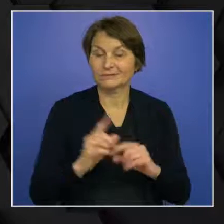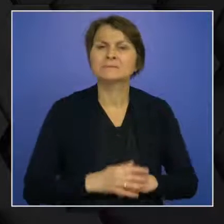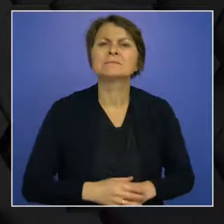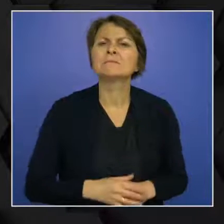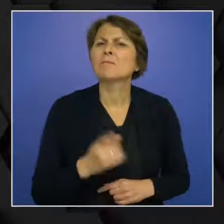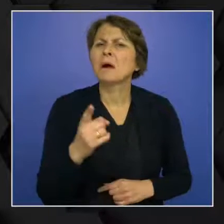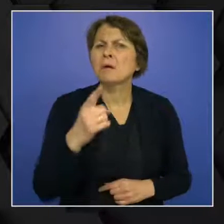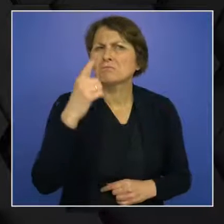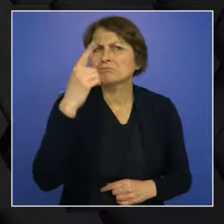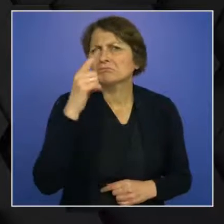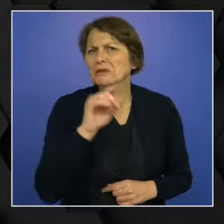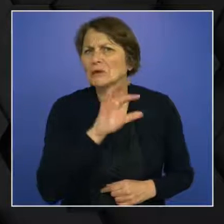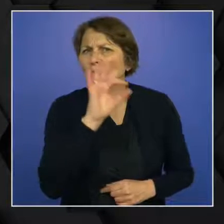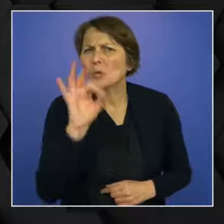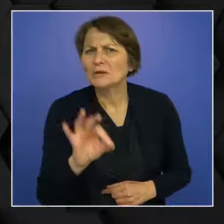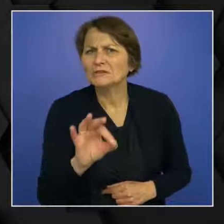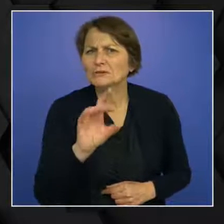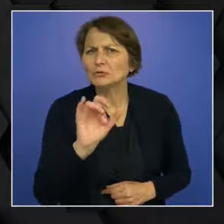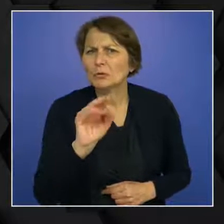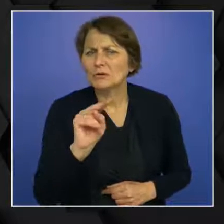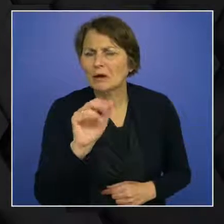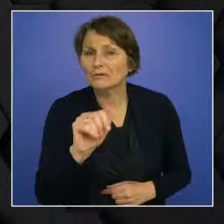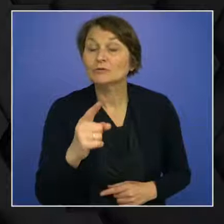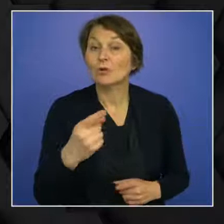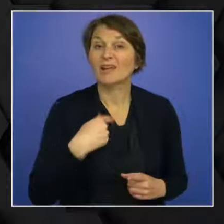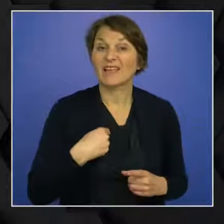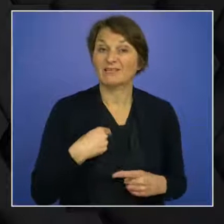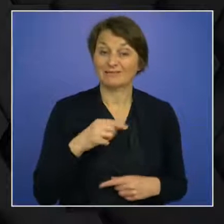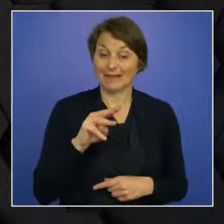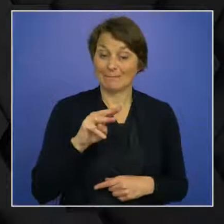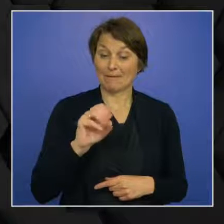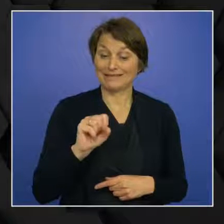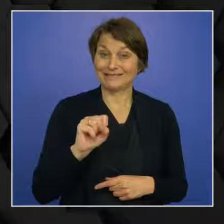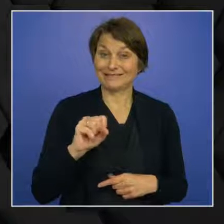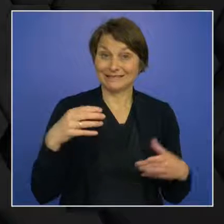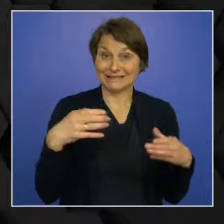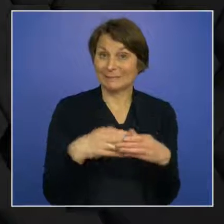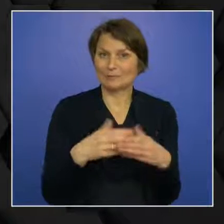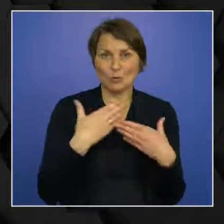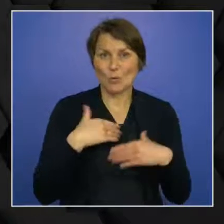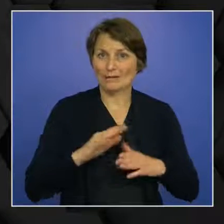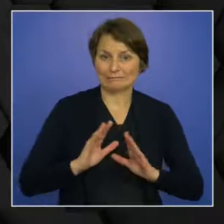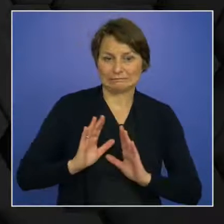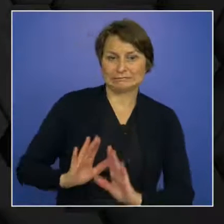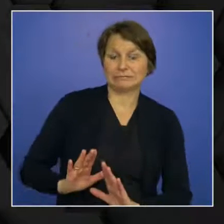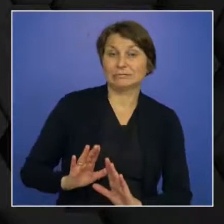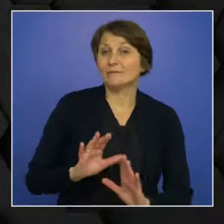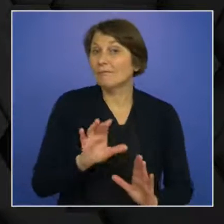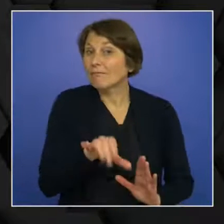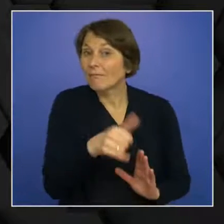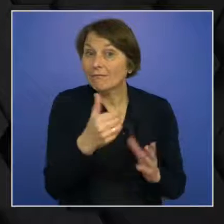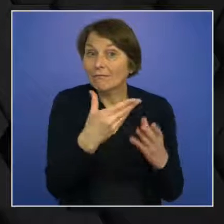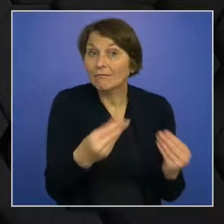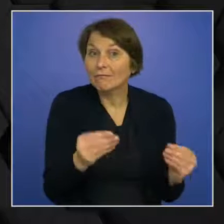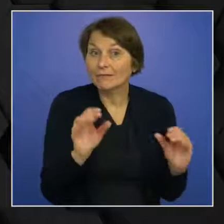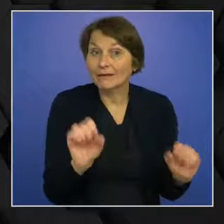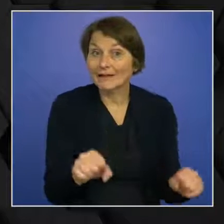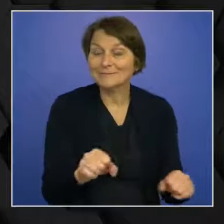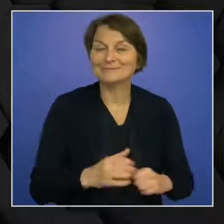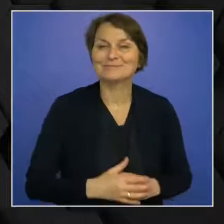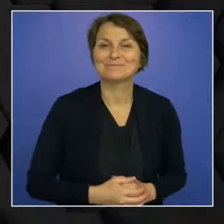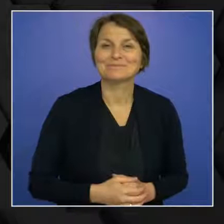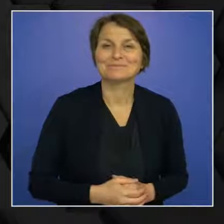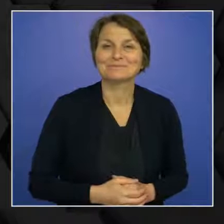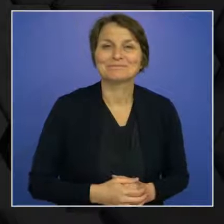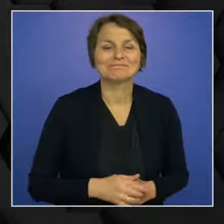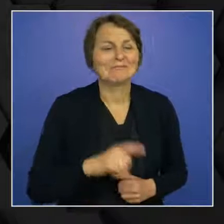made accessible. What then? Yeah. Is there some sort of a thing? Yes, exactly. So what I wanted to demonstrate is how